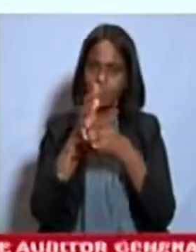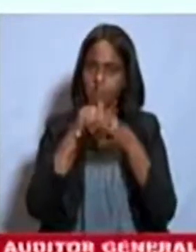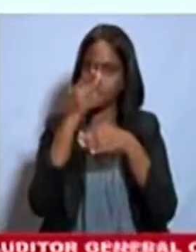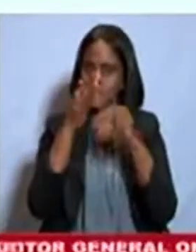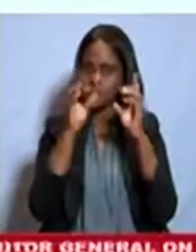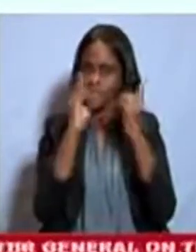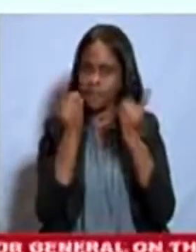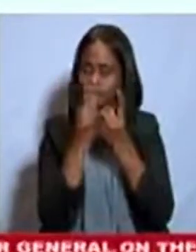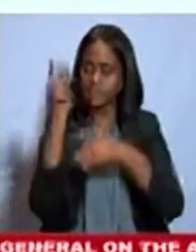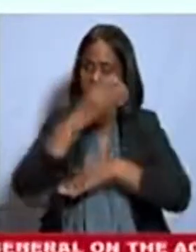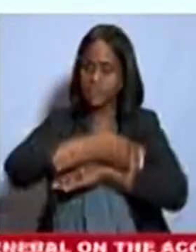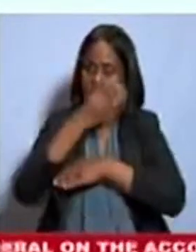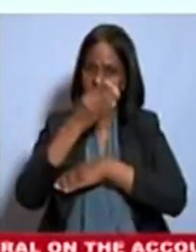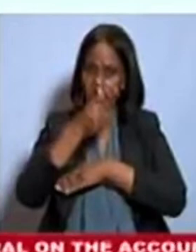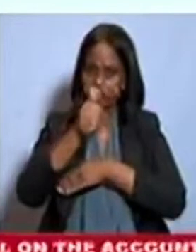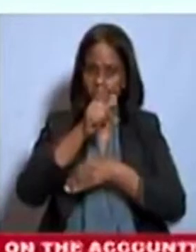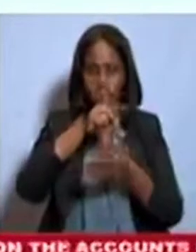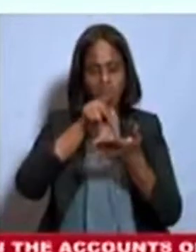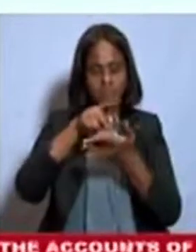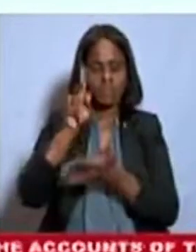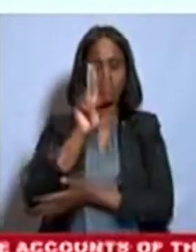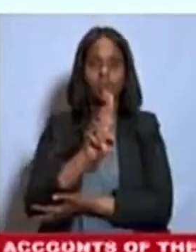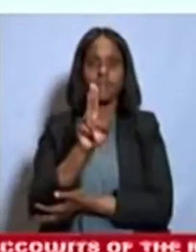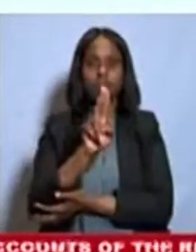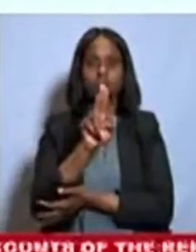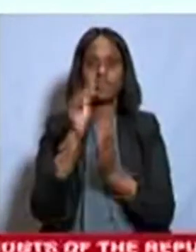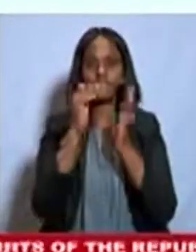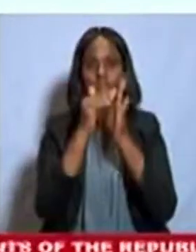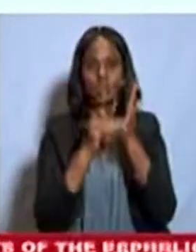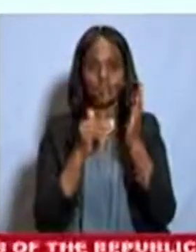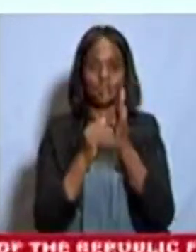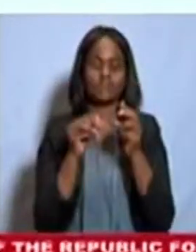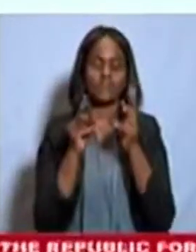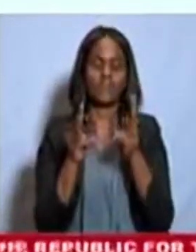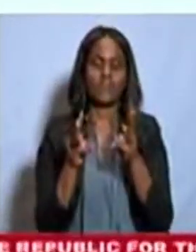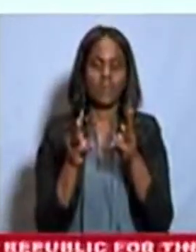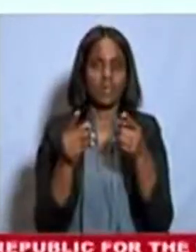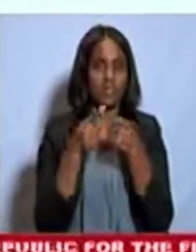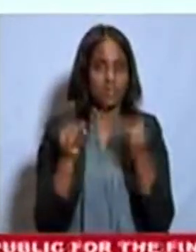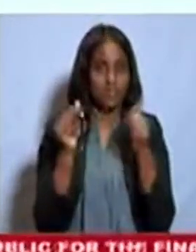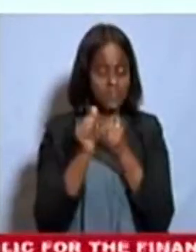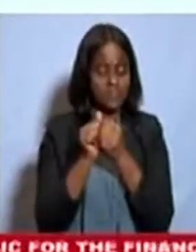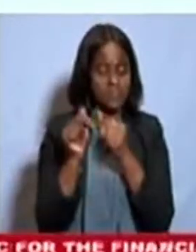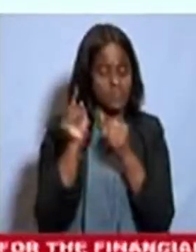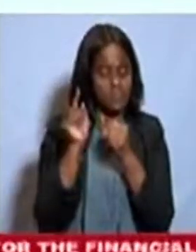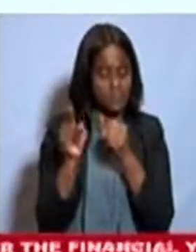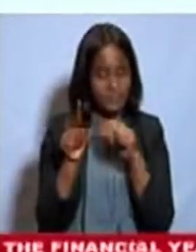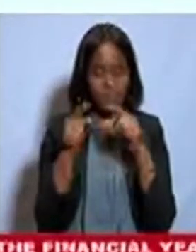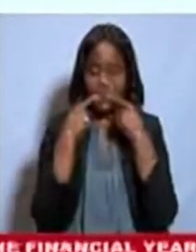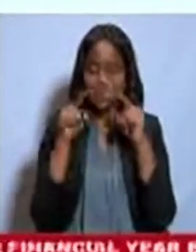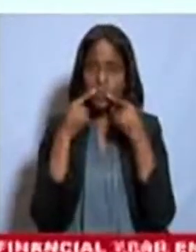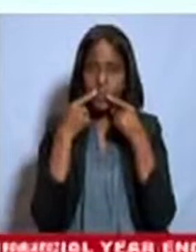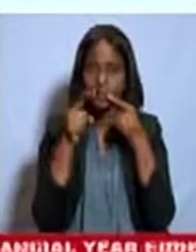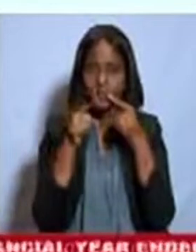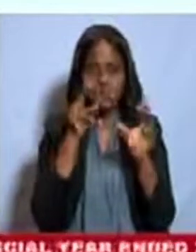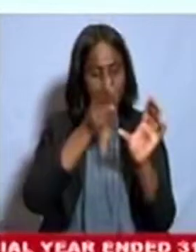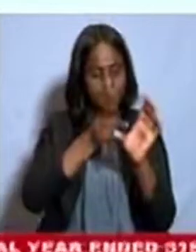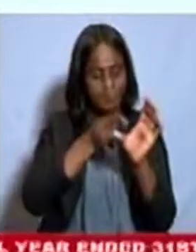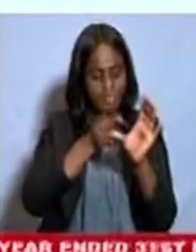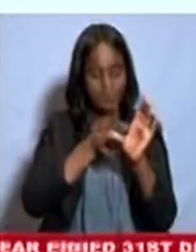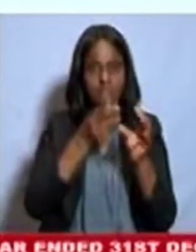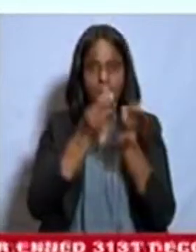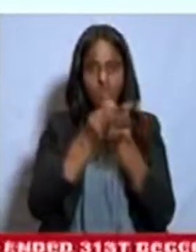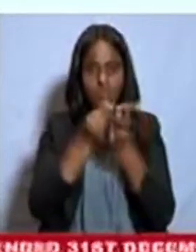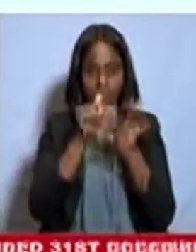district boundary, be paid using the prescribed formula. Contrary to the circular, fuel impressed